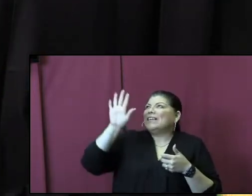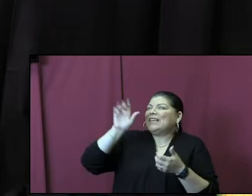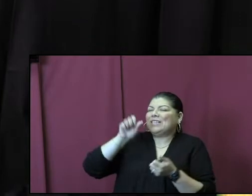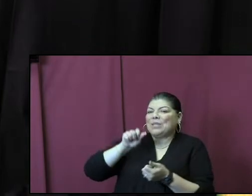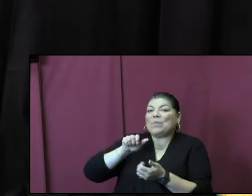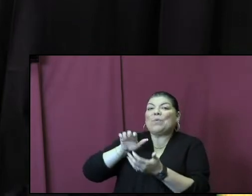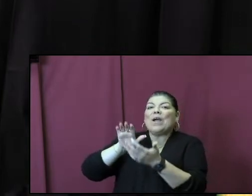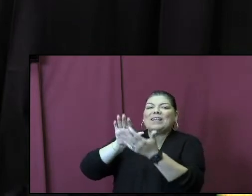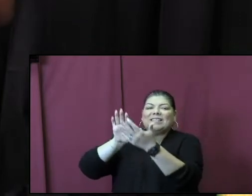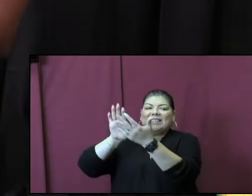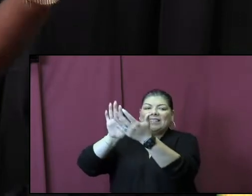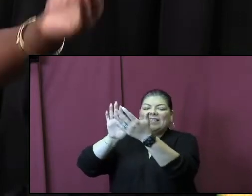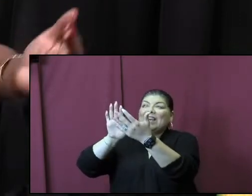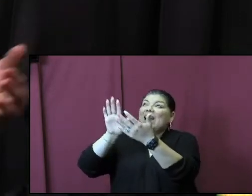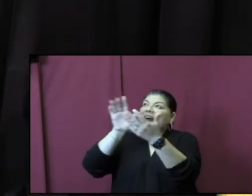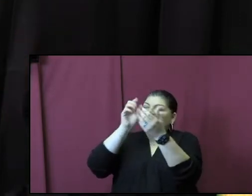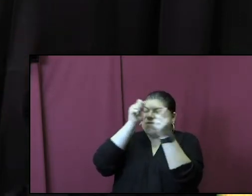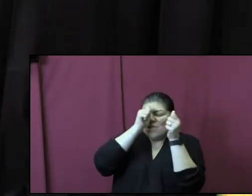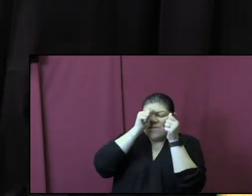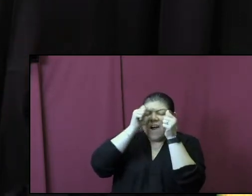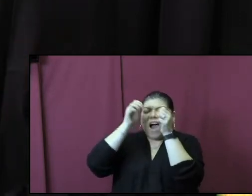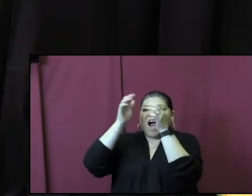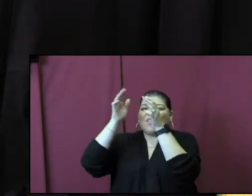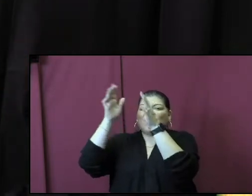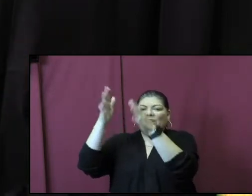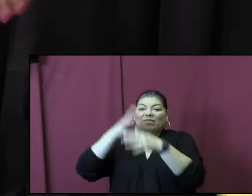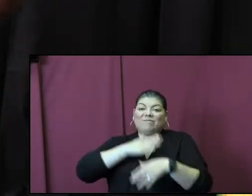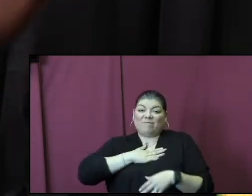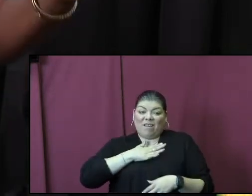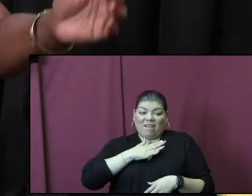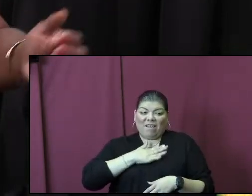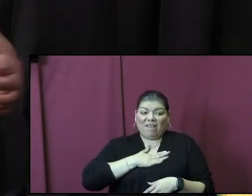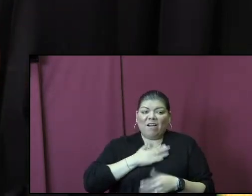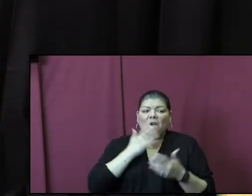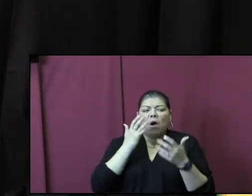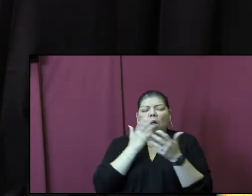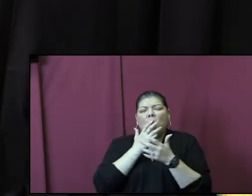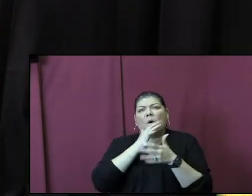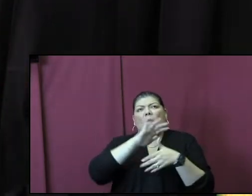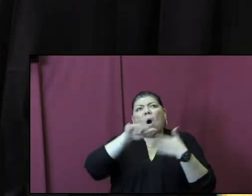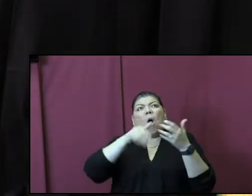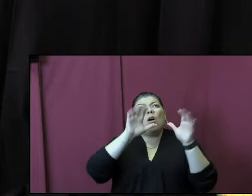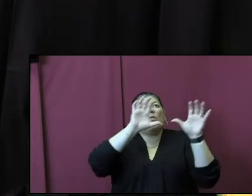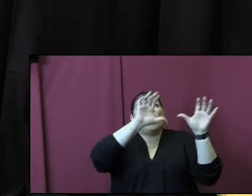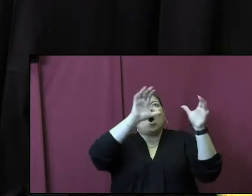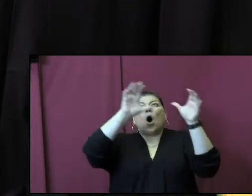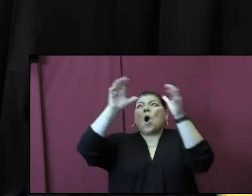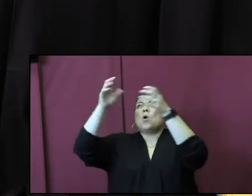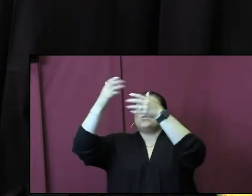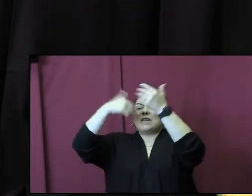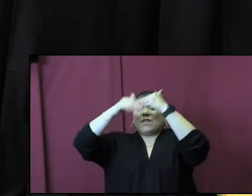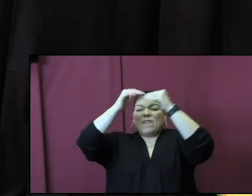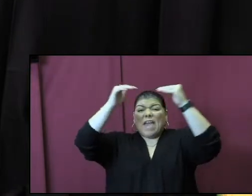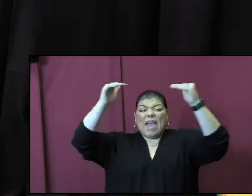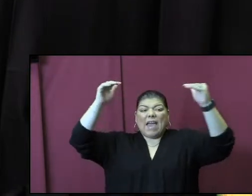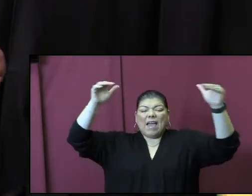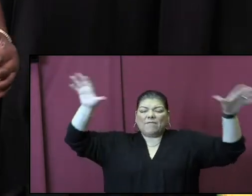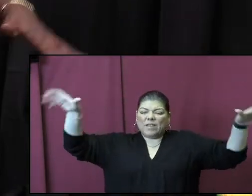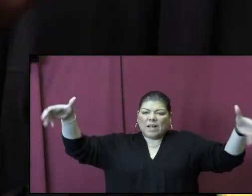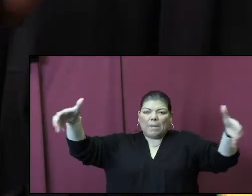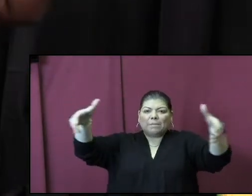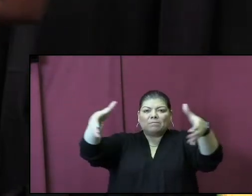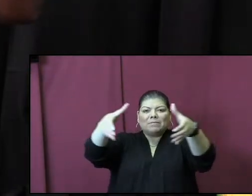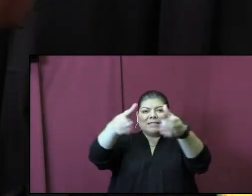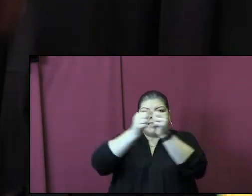It is the presence of my Father. All the hosts of heaven